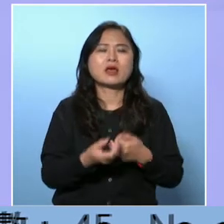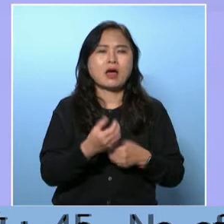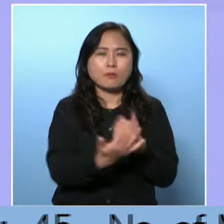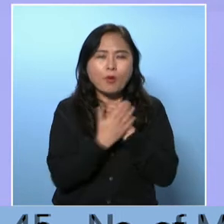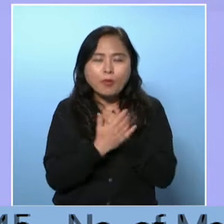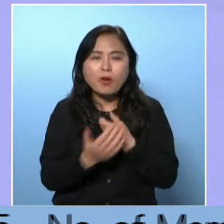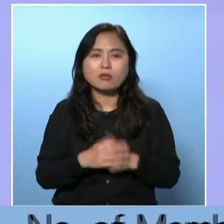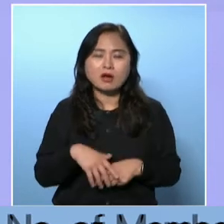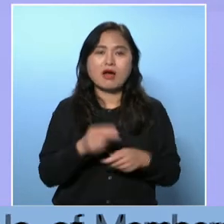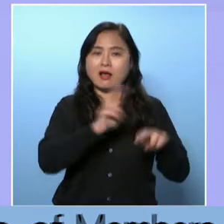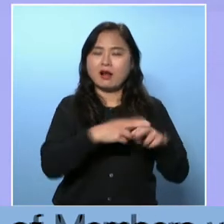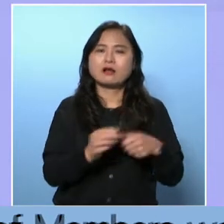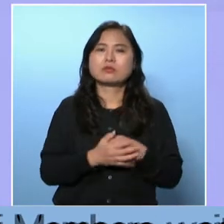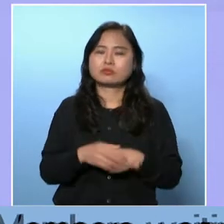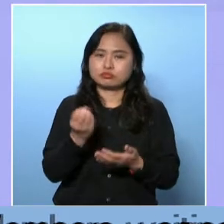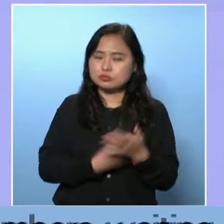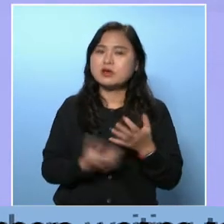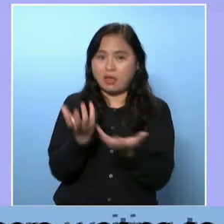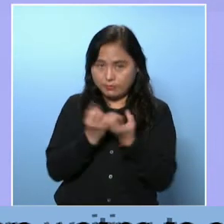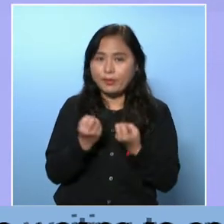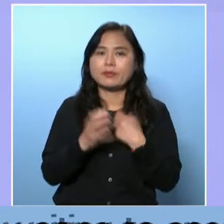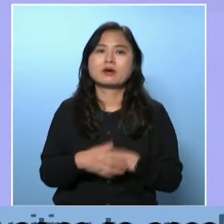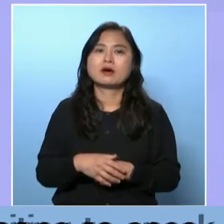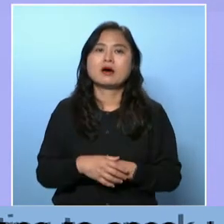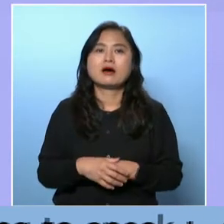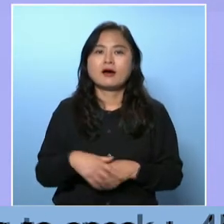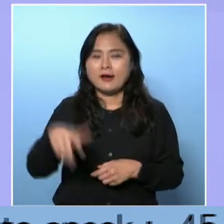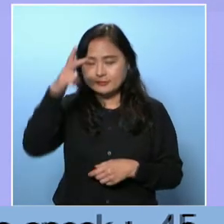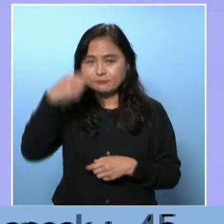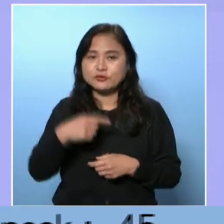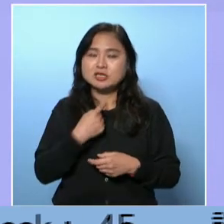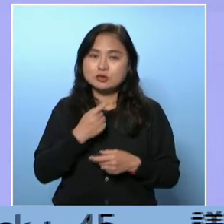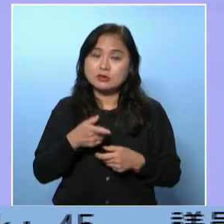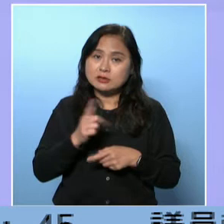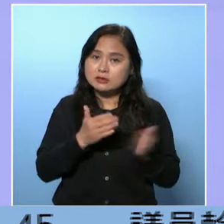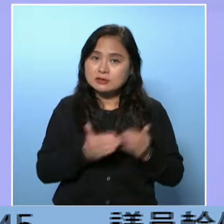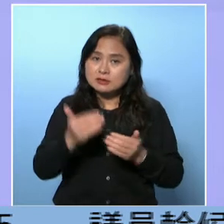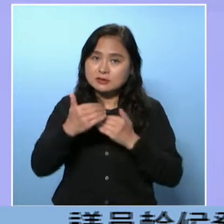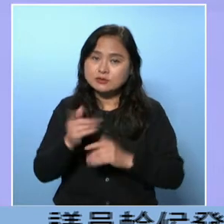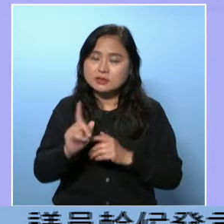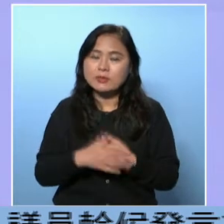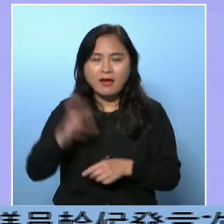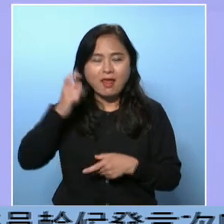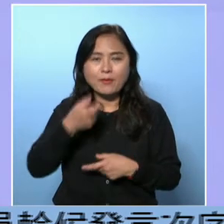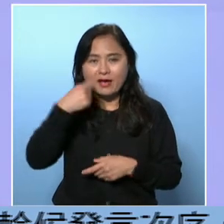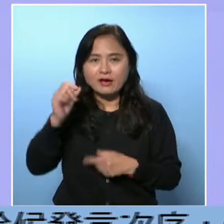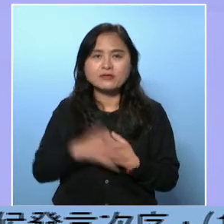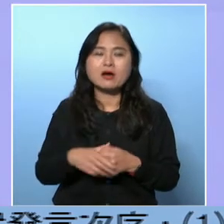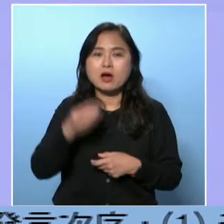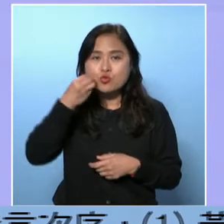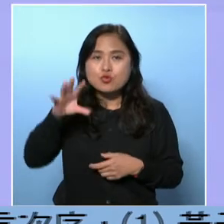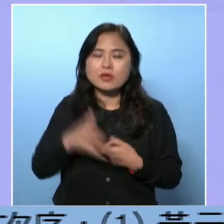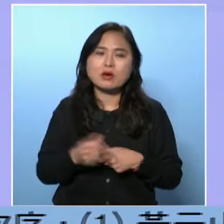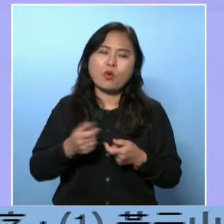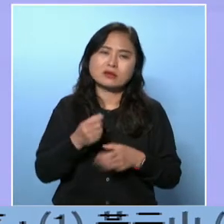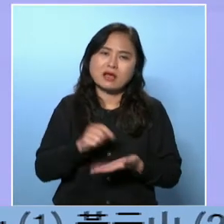to put requests to the central authorities, and all requests have been accepted in principle by the central authorities. The